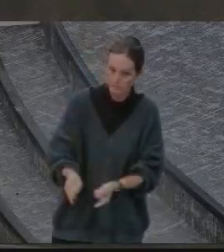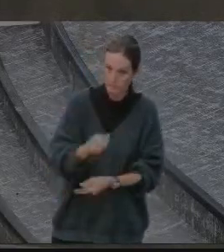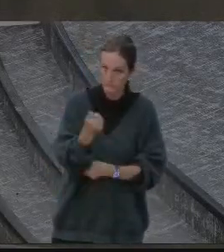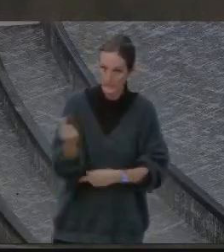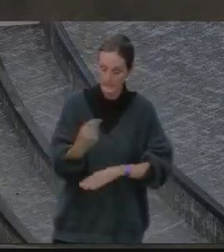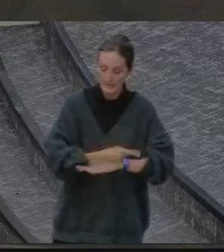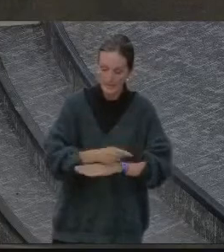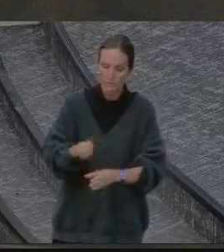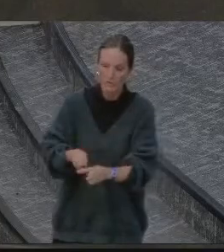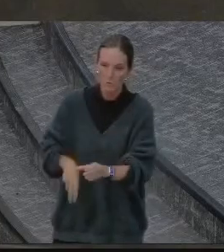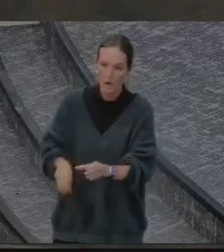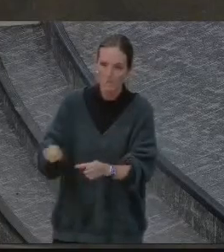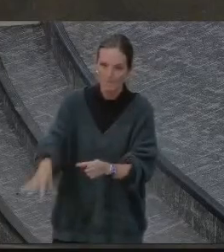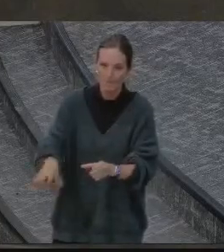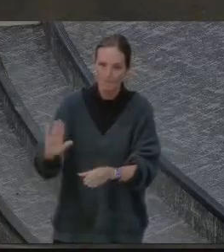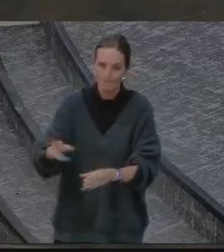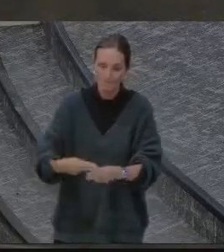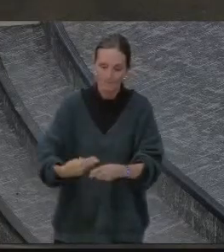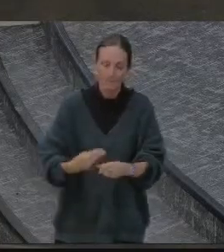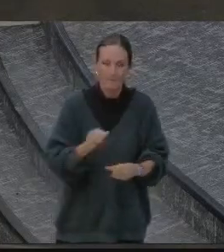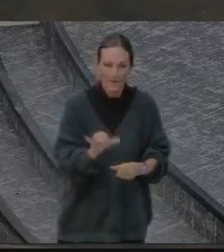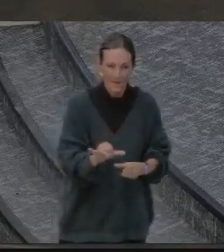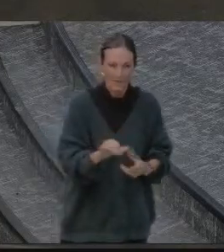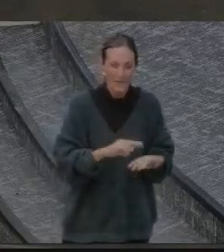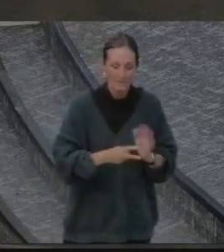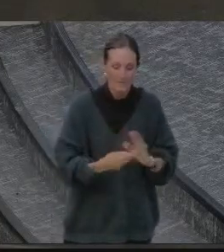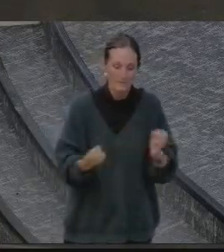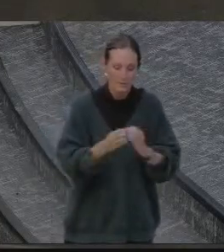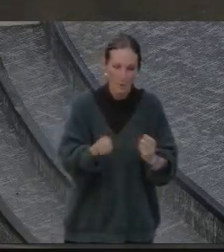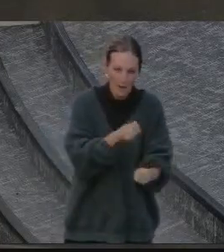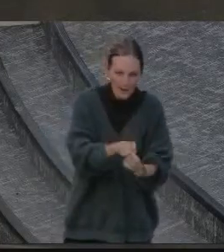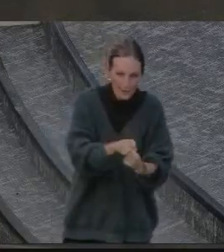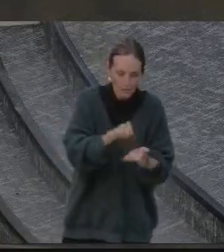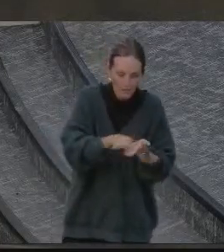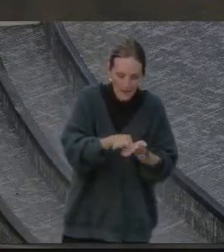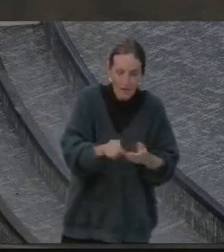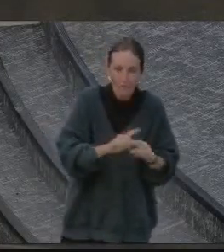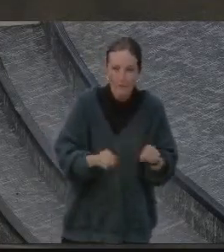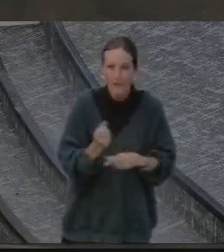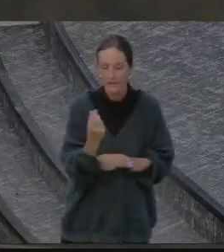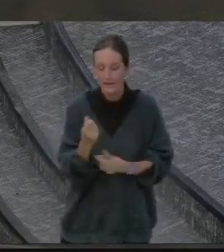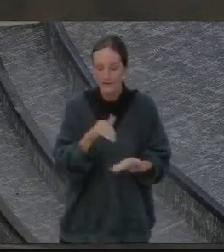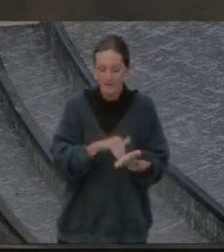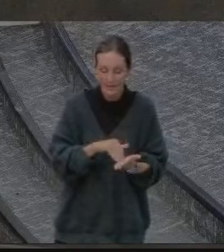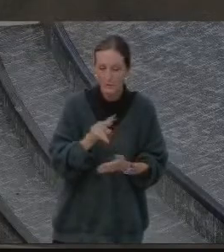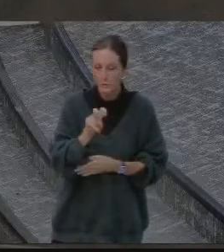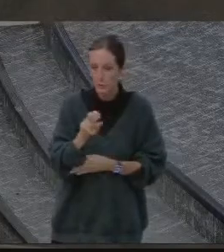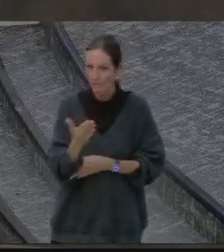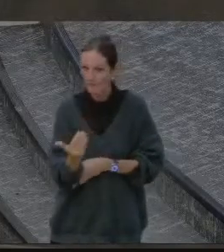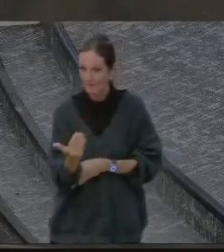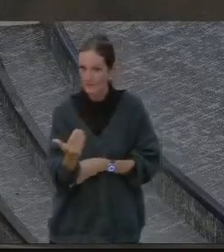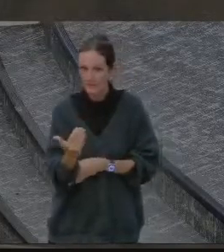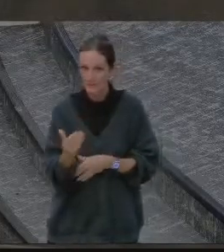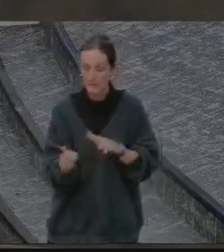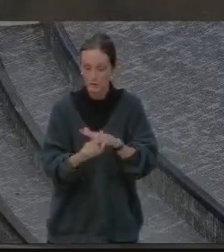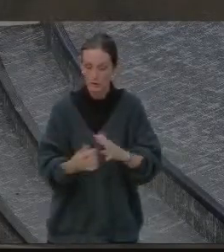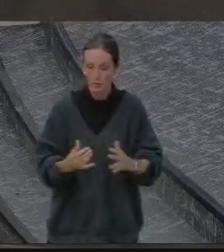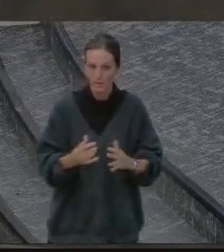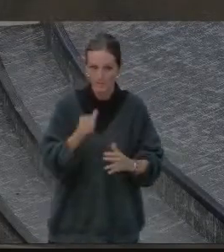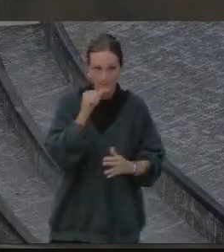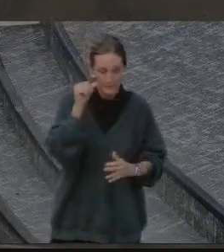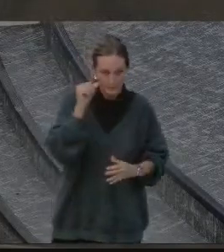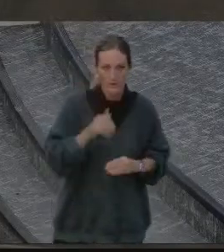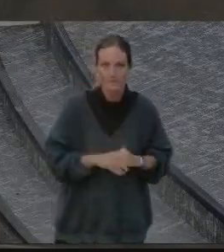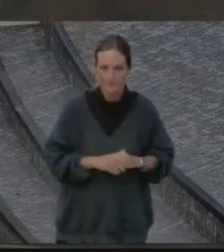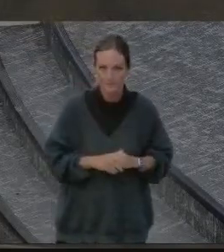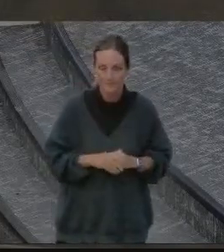you a more accurate count. But we did have 11,215 present on yesterday, and so